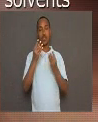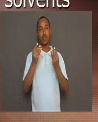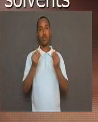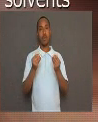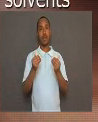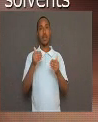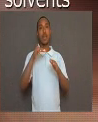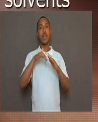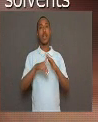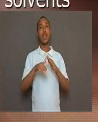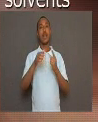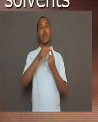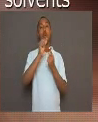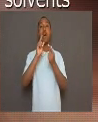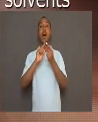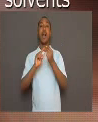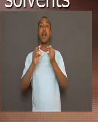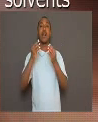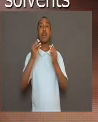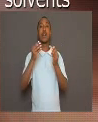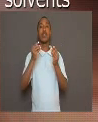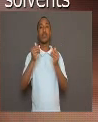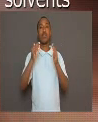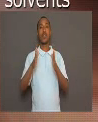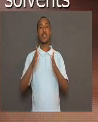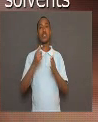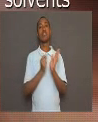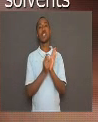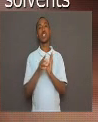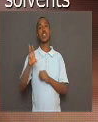soluble in polar solvents such as water.